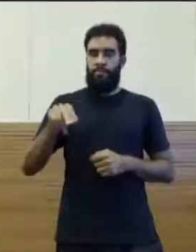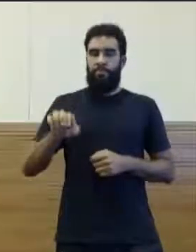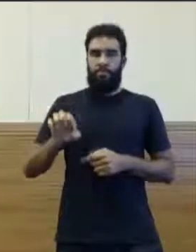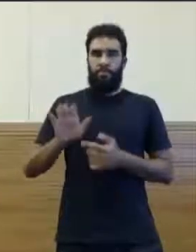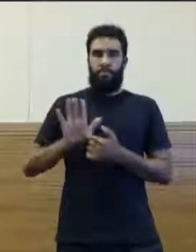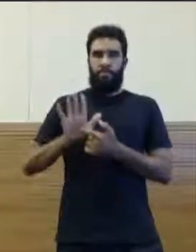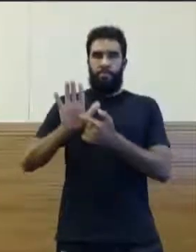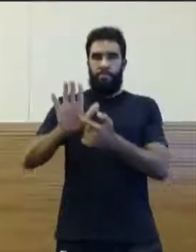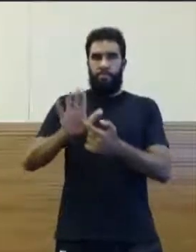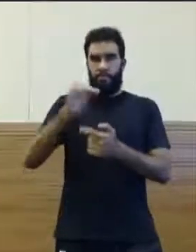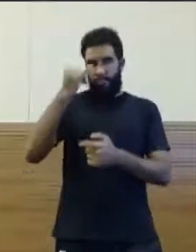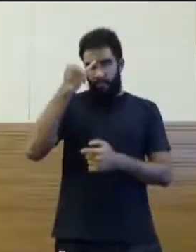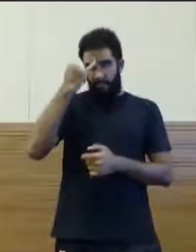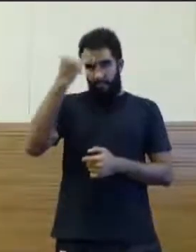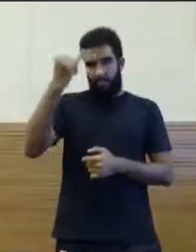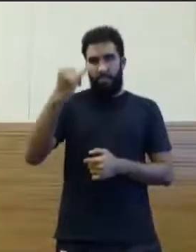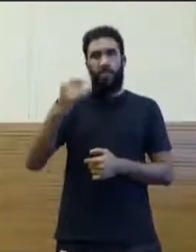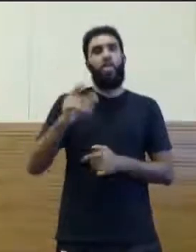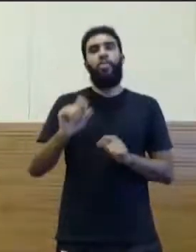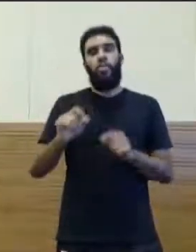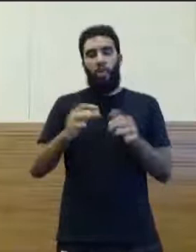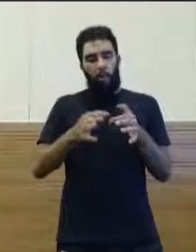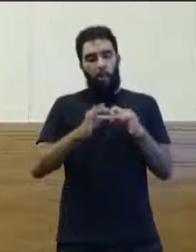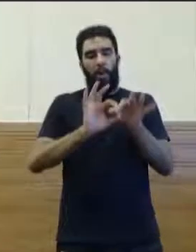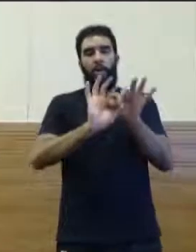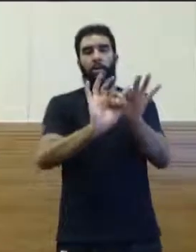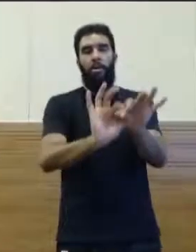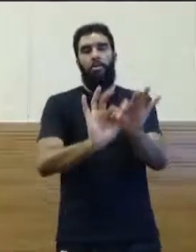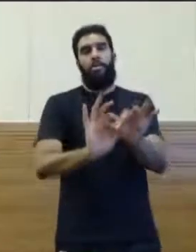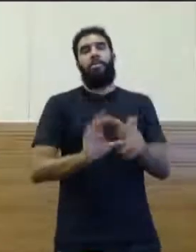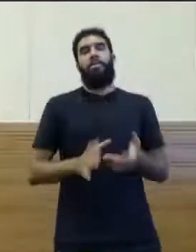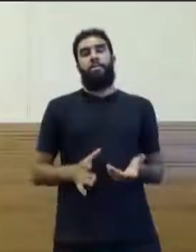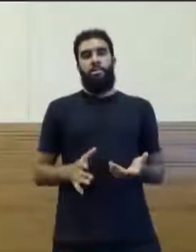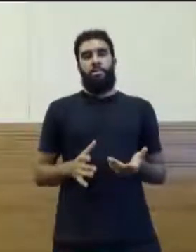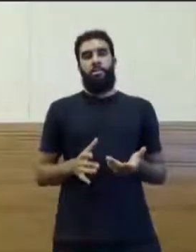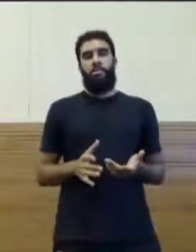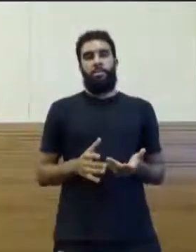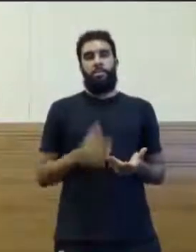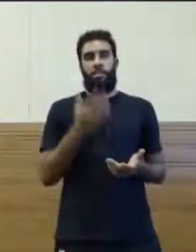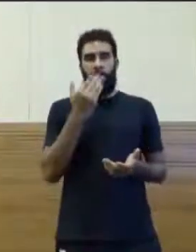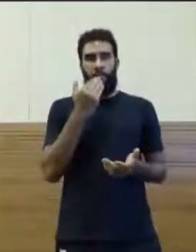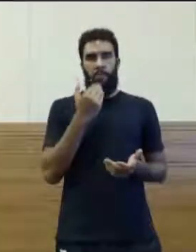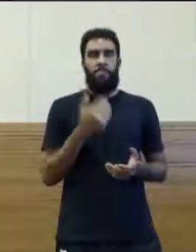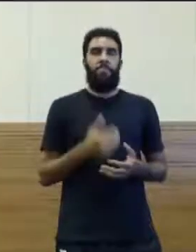and this icon of showing the idea that we have of the integrality.